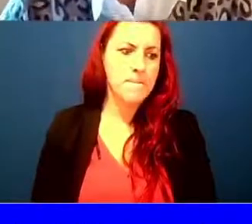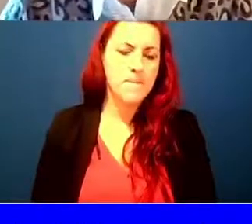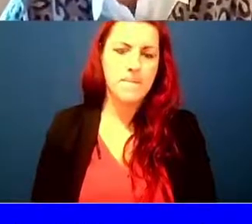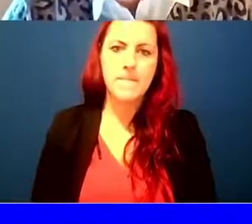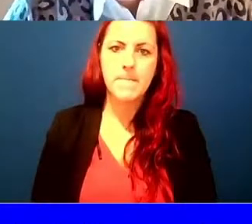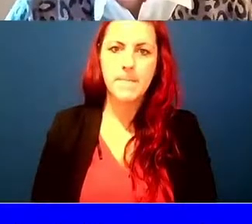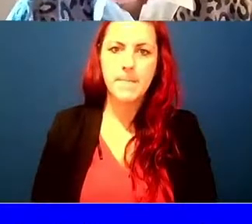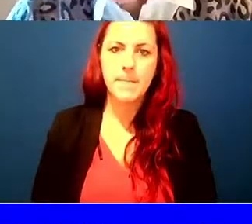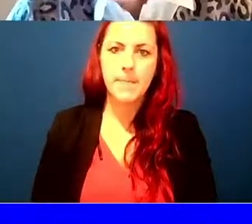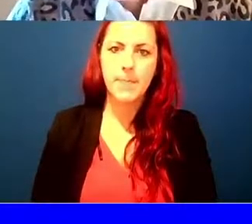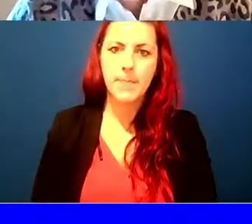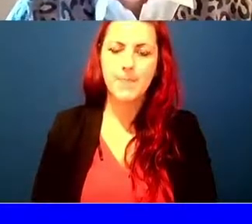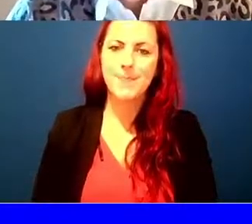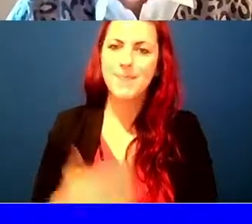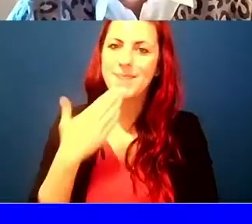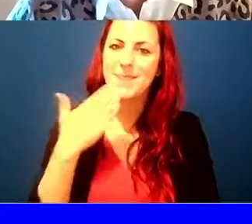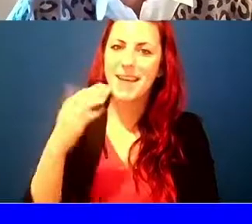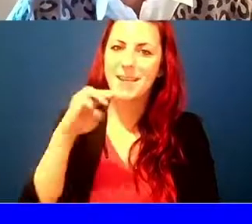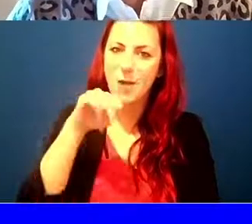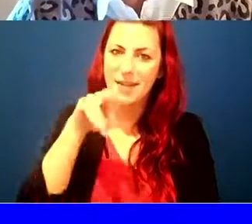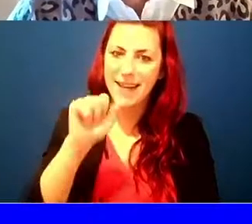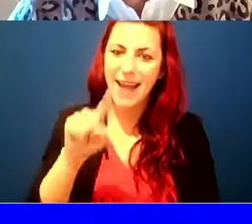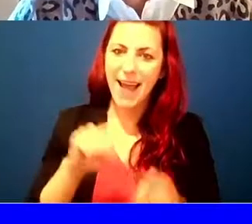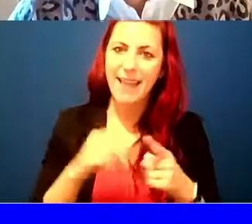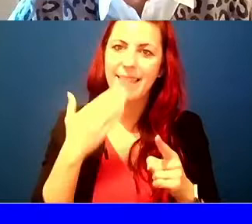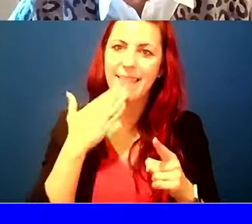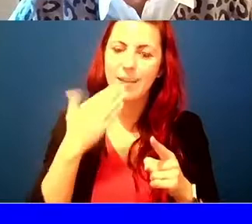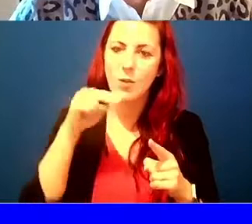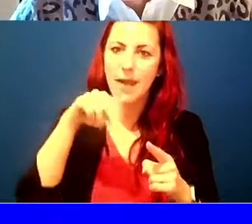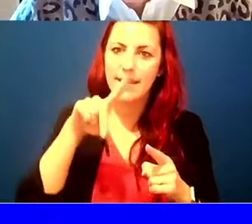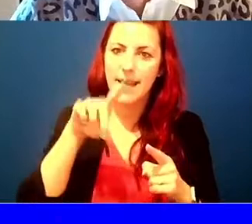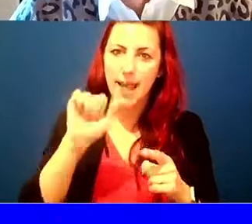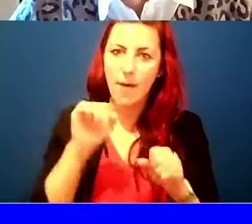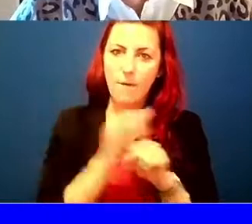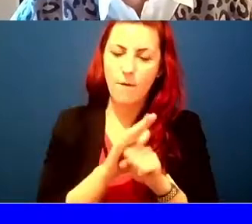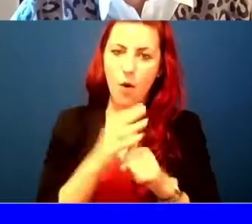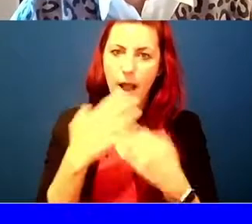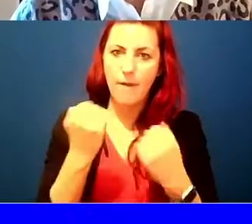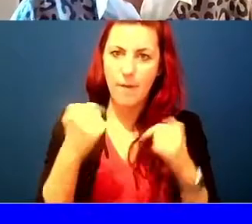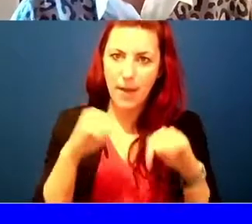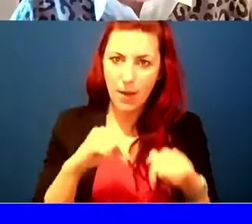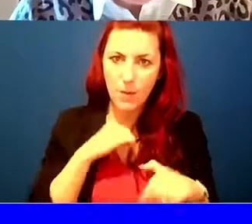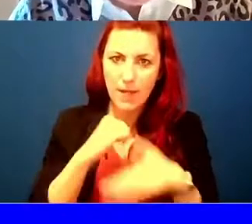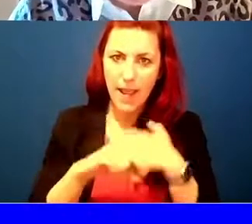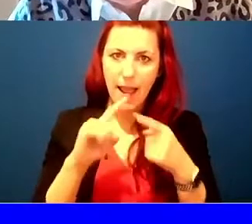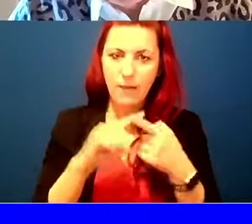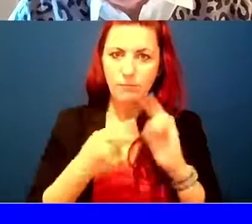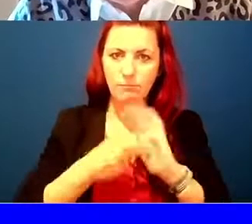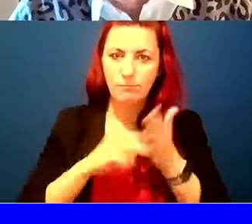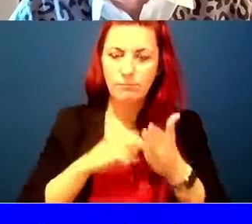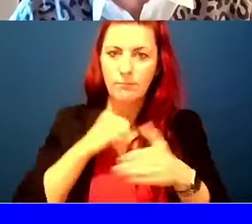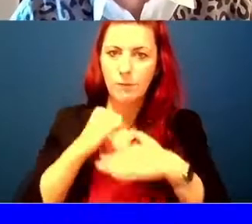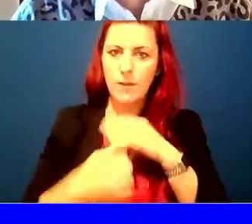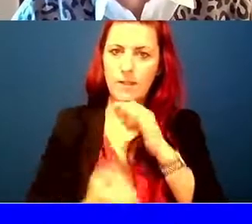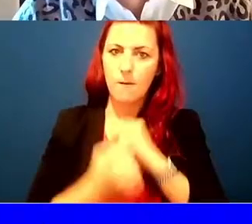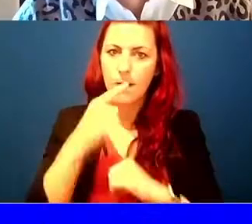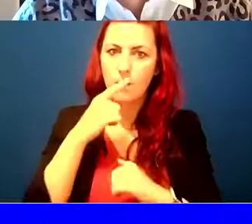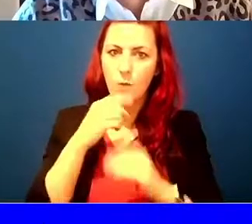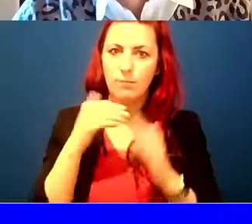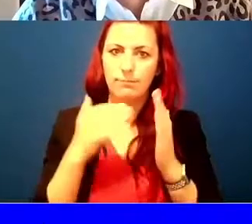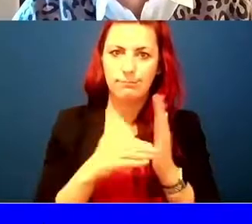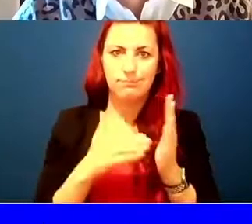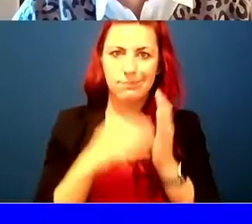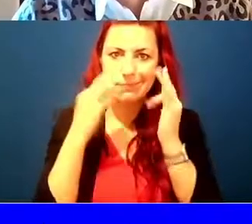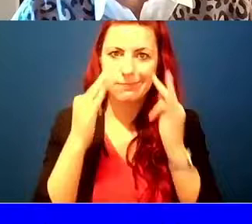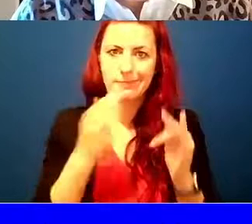Thanks very much, Martina, and thank you to the NDA for having me and for organising today's event, and it's certainly a pleasure to be joined by